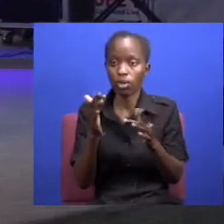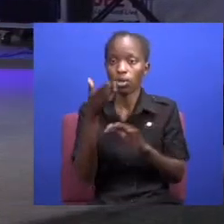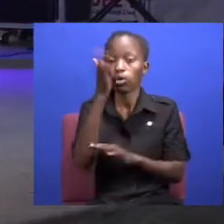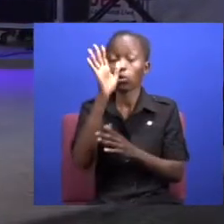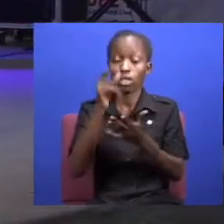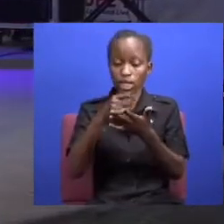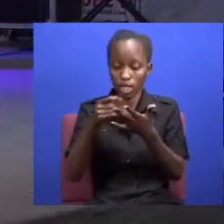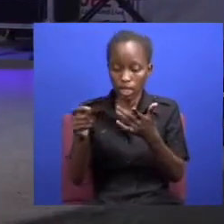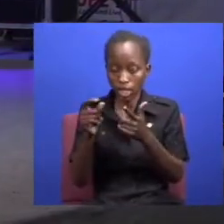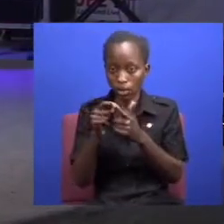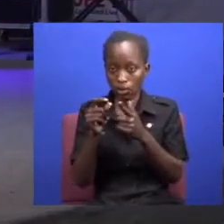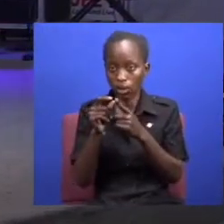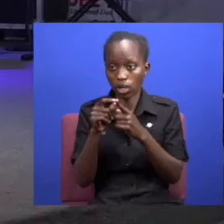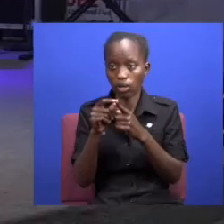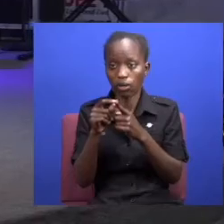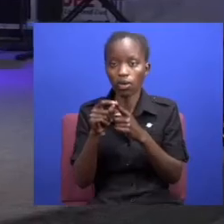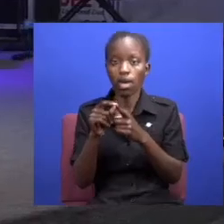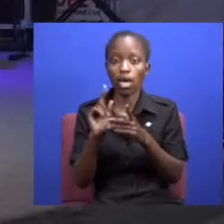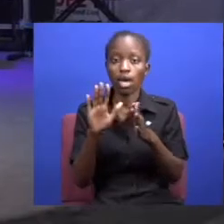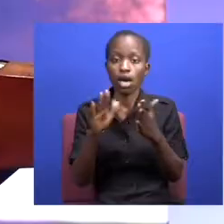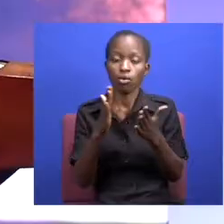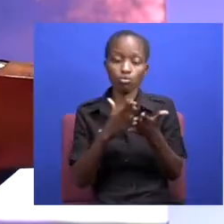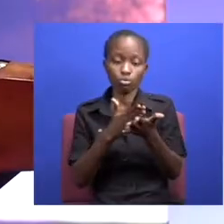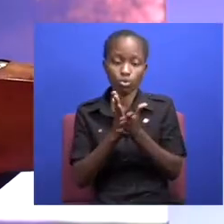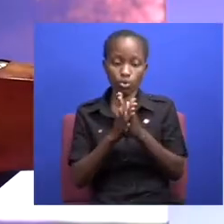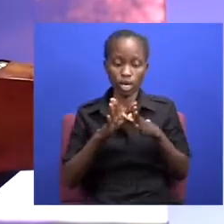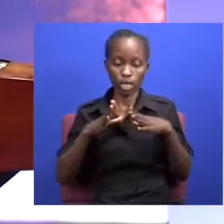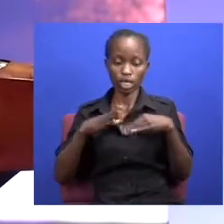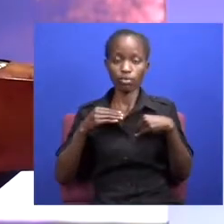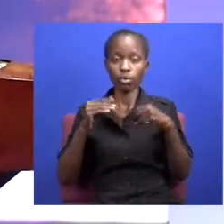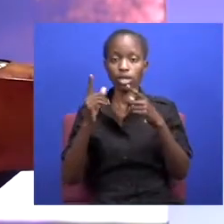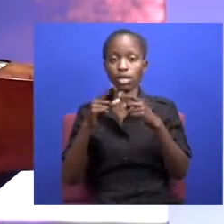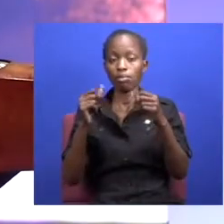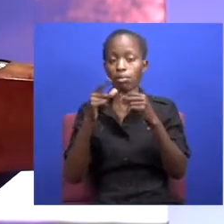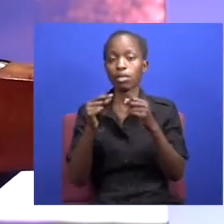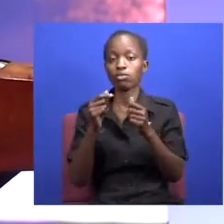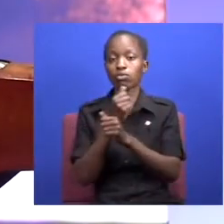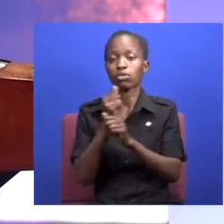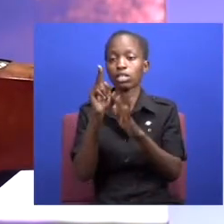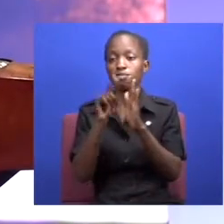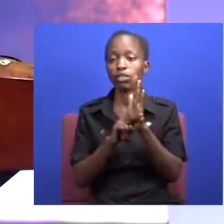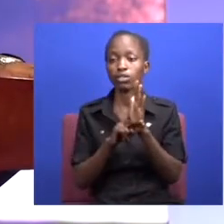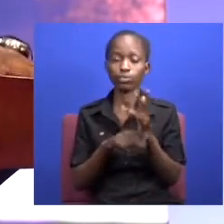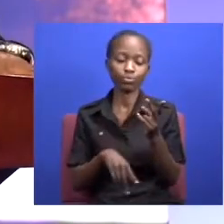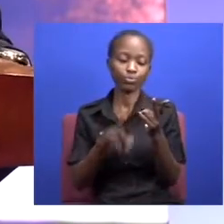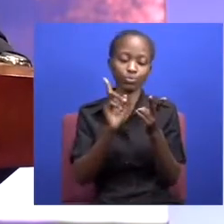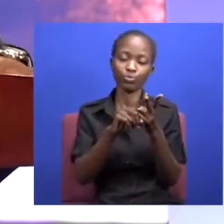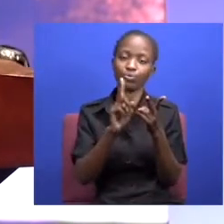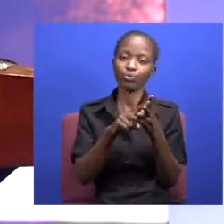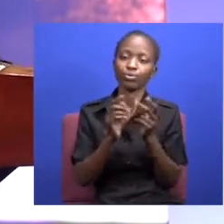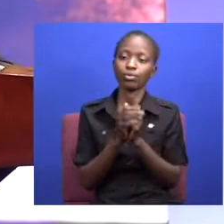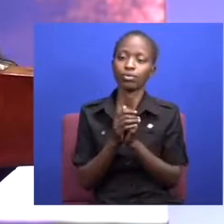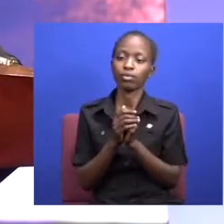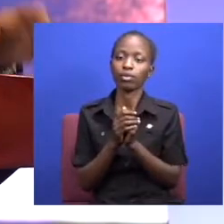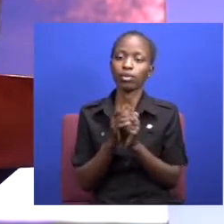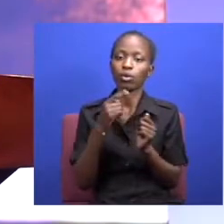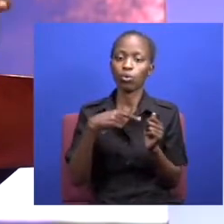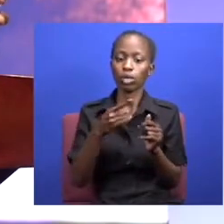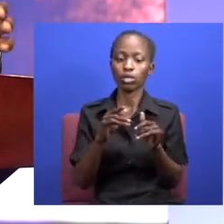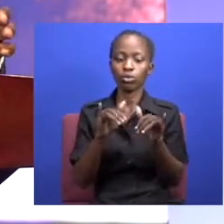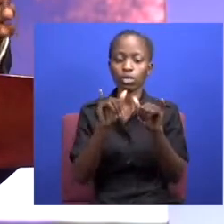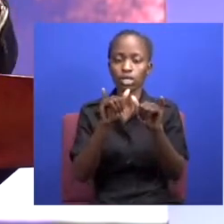God's written word, firstly, by accepting the message of salvation. But secondly, we are